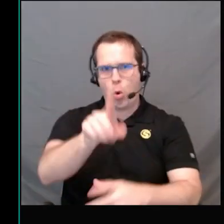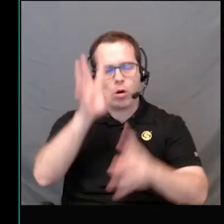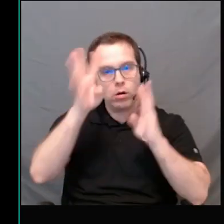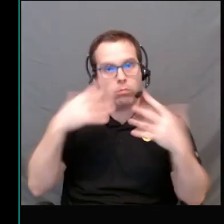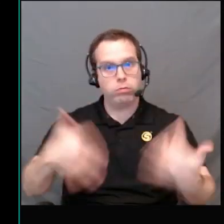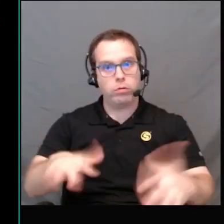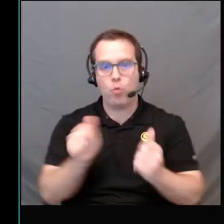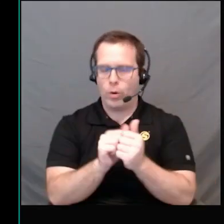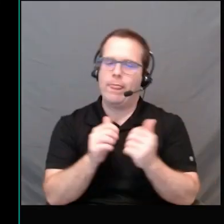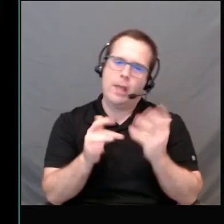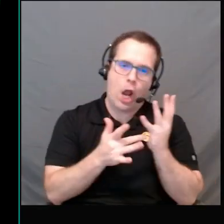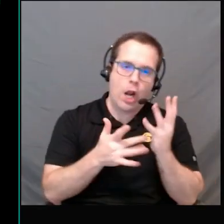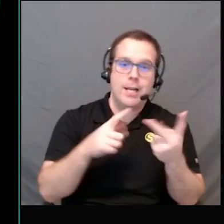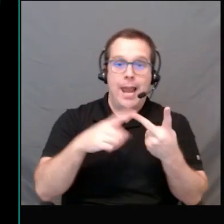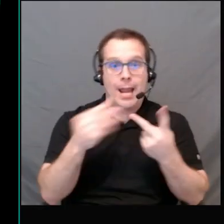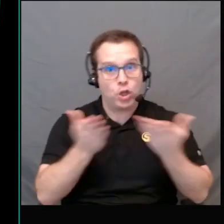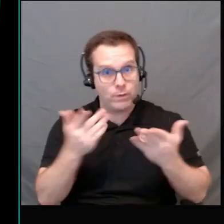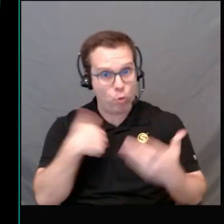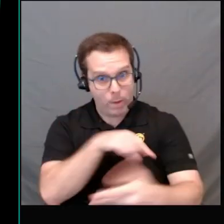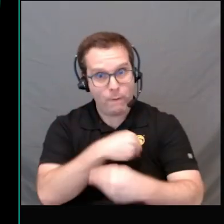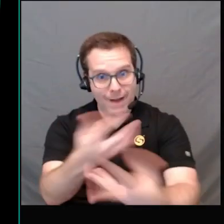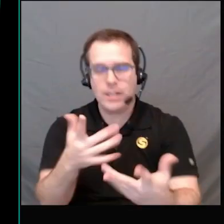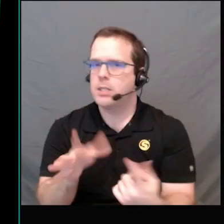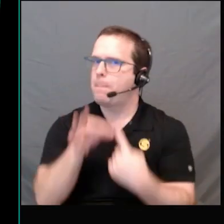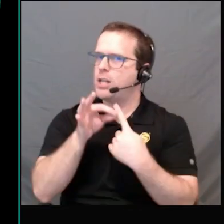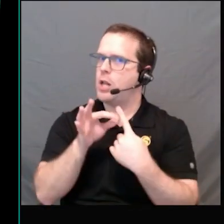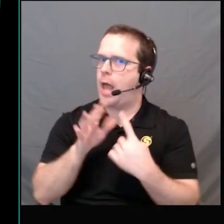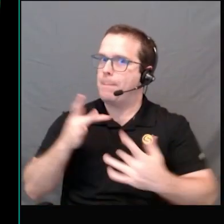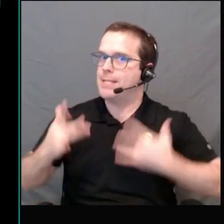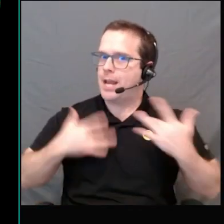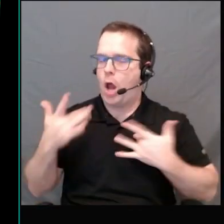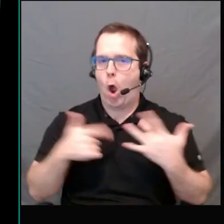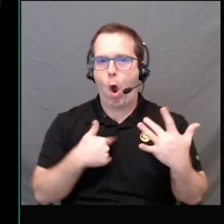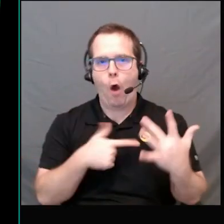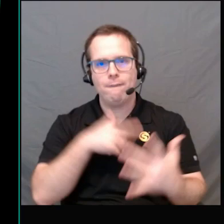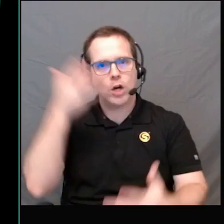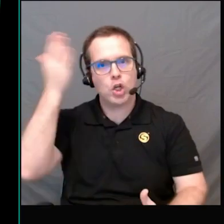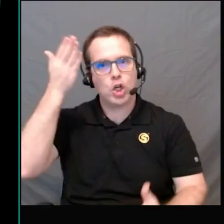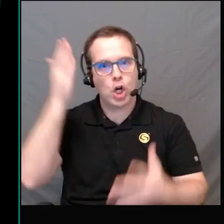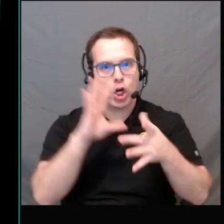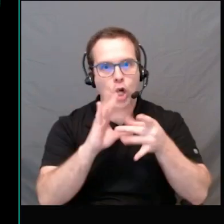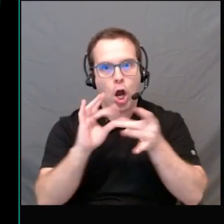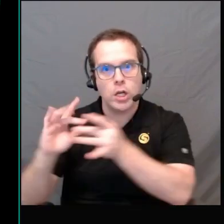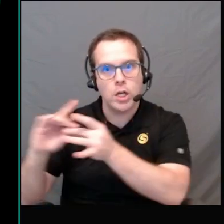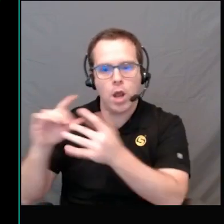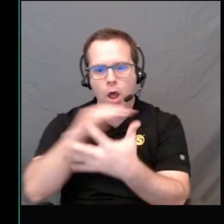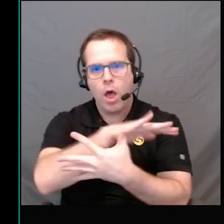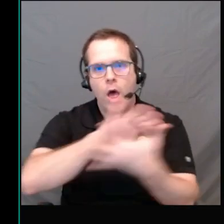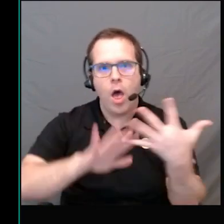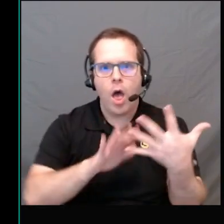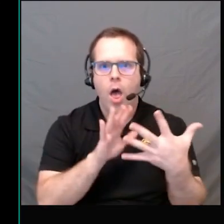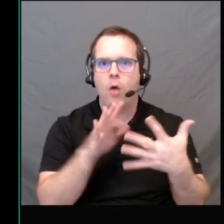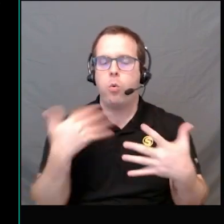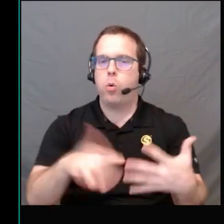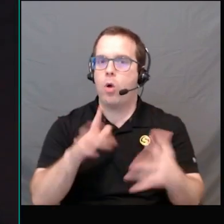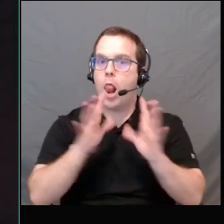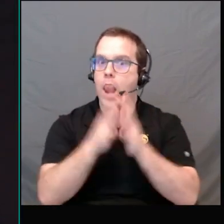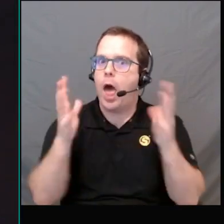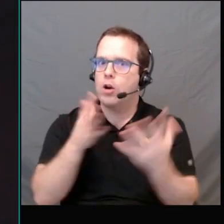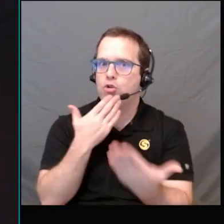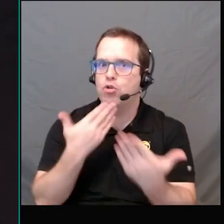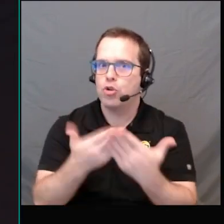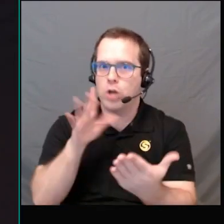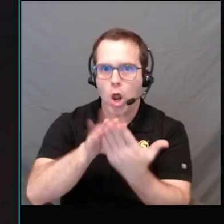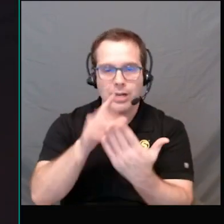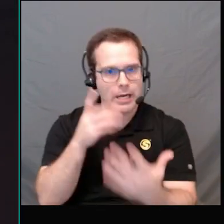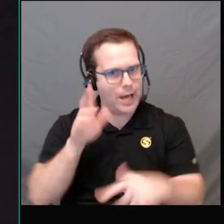we provide. That's why I'm especially excited about the lineup of content we have this year. There's so much great learning in there, and I can't wait to see what you do with it. As